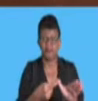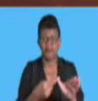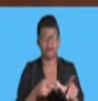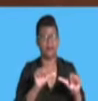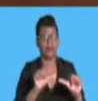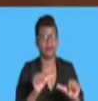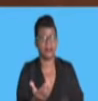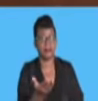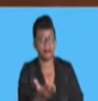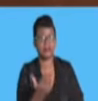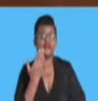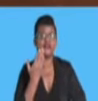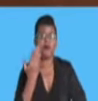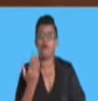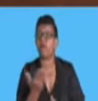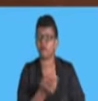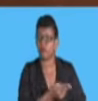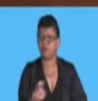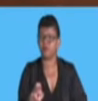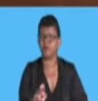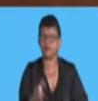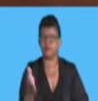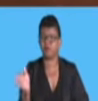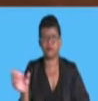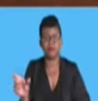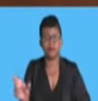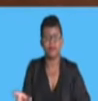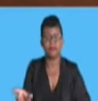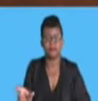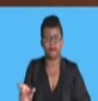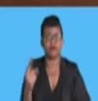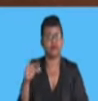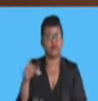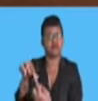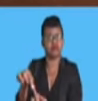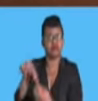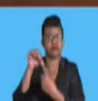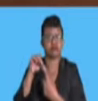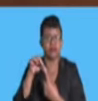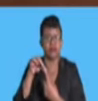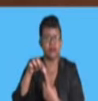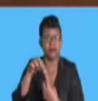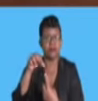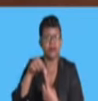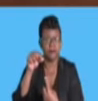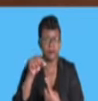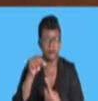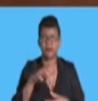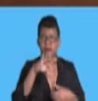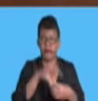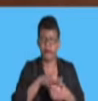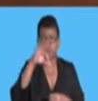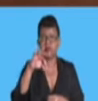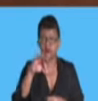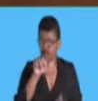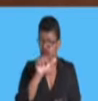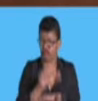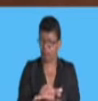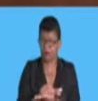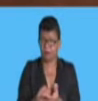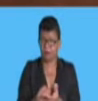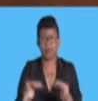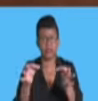Citizens who chose to exercise their right, Madam Speaker, to vote have spoken. They have decided on who they want